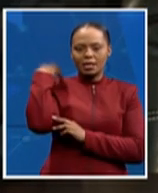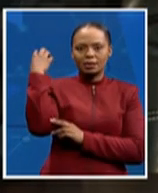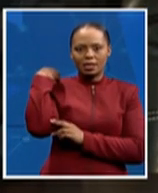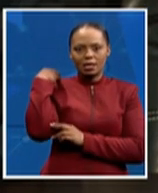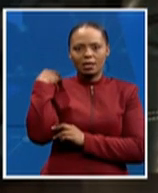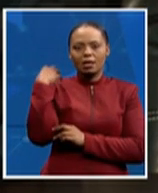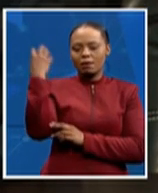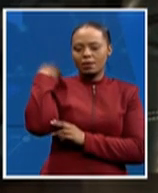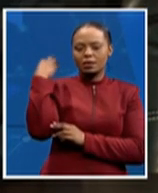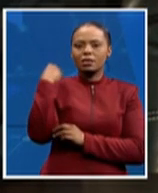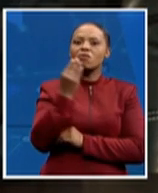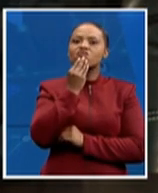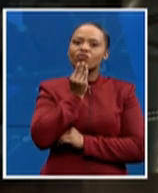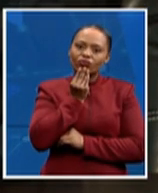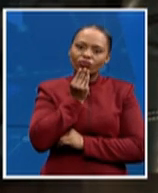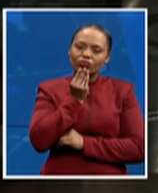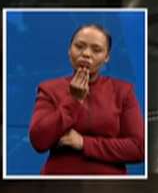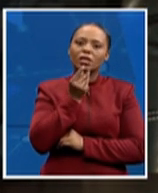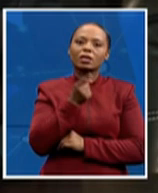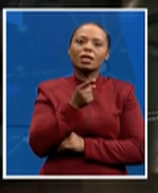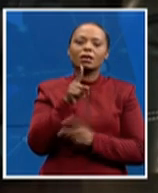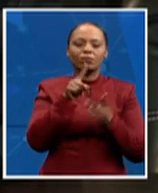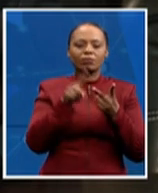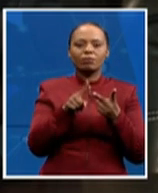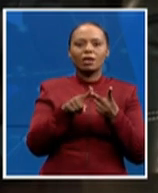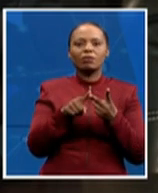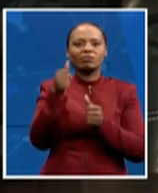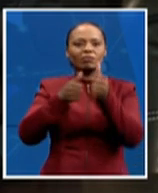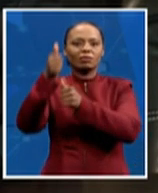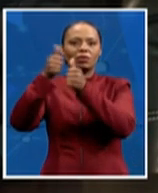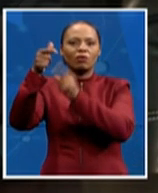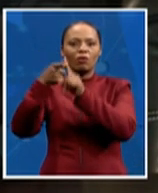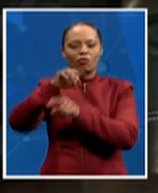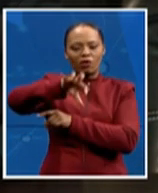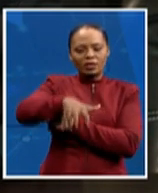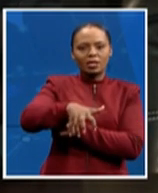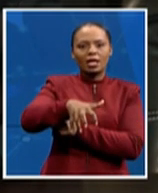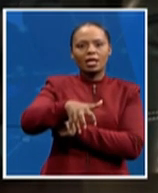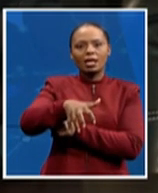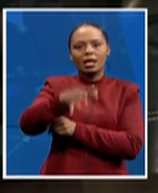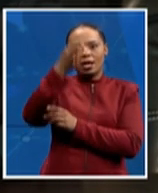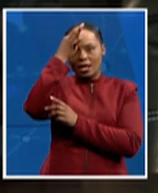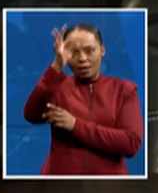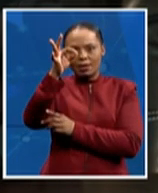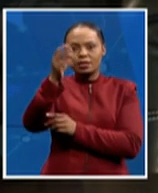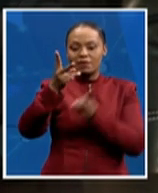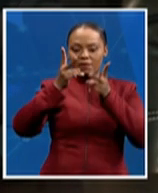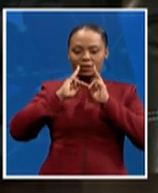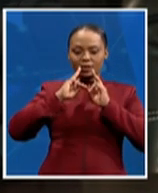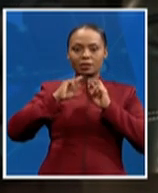with a delegation from the provincial government, visited the area to pay respect